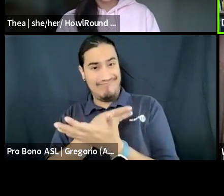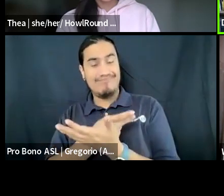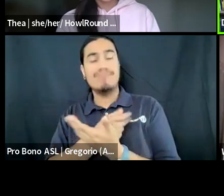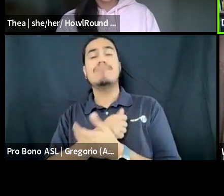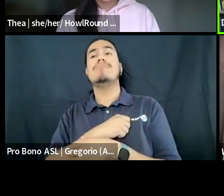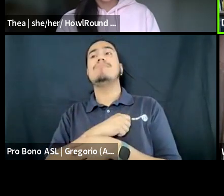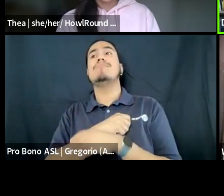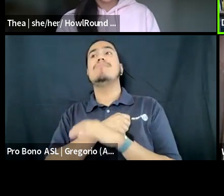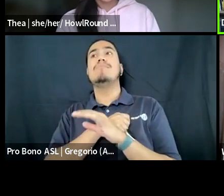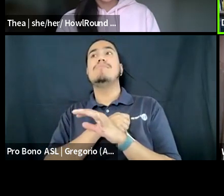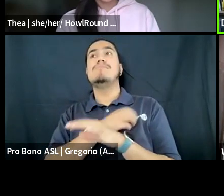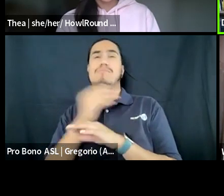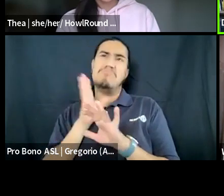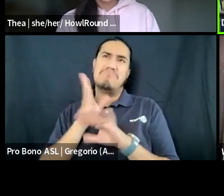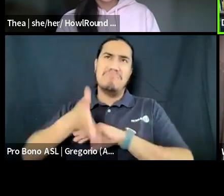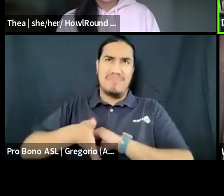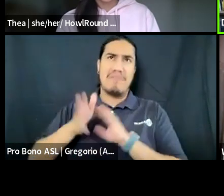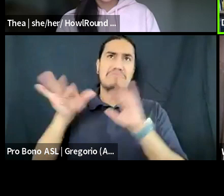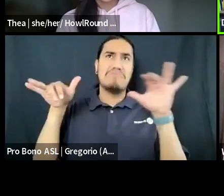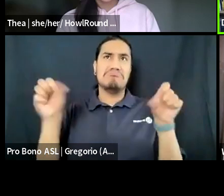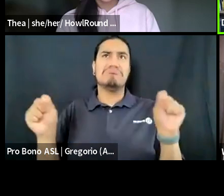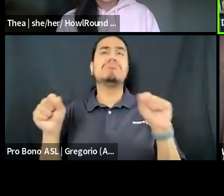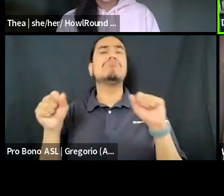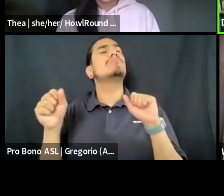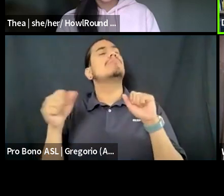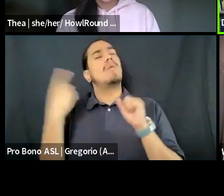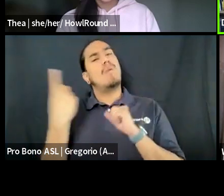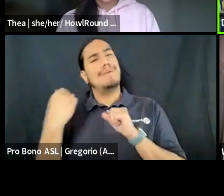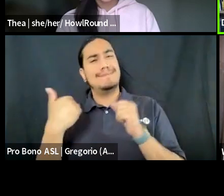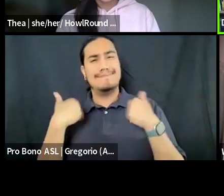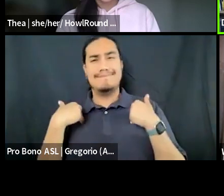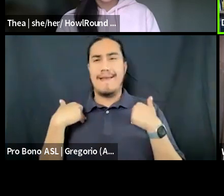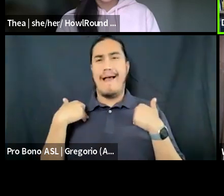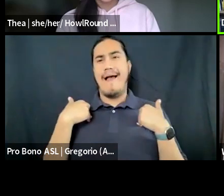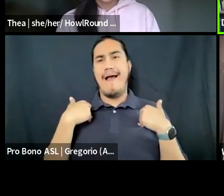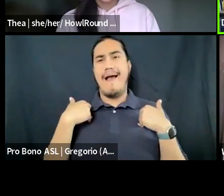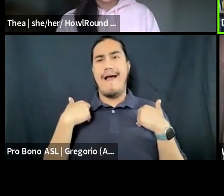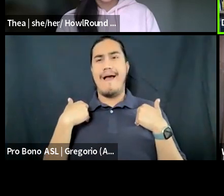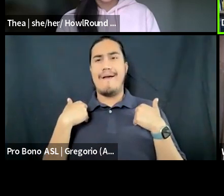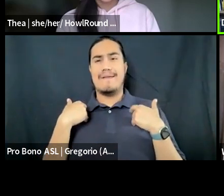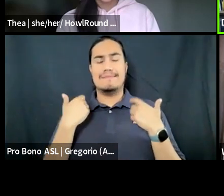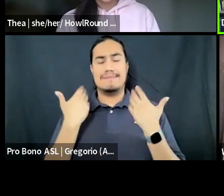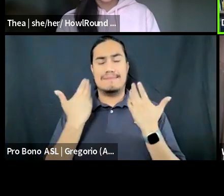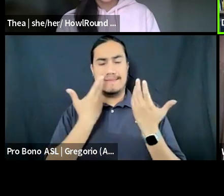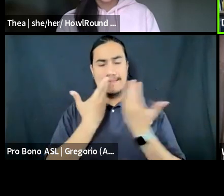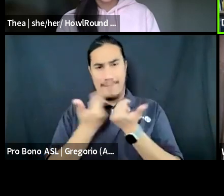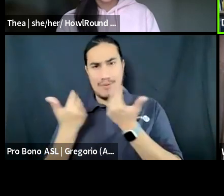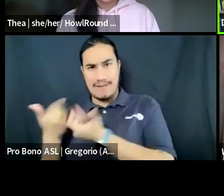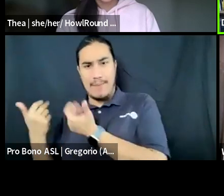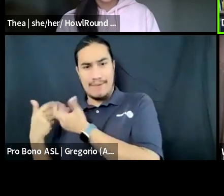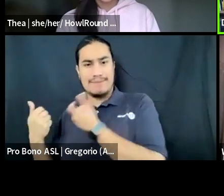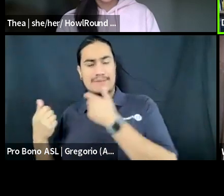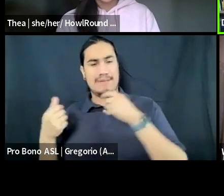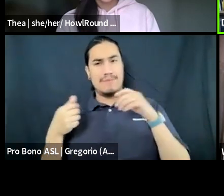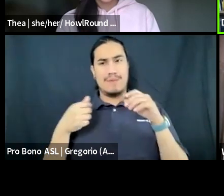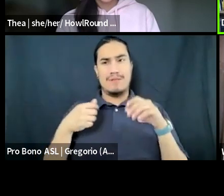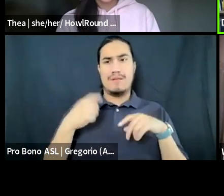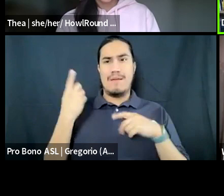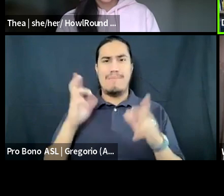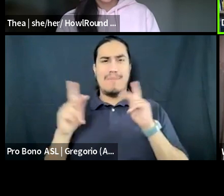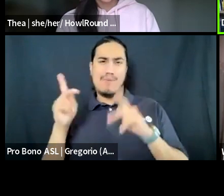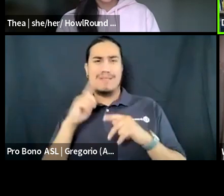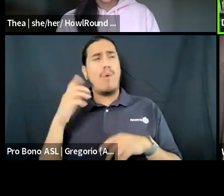and to some degree afterwards, there was always this, you know, this like sort of like bifurcation section, like everyone's like, I'm part of the